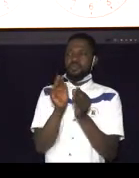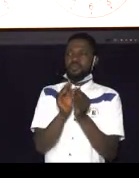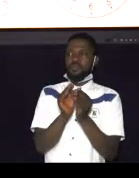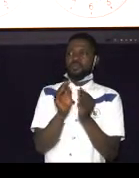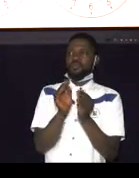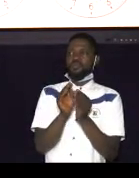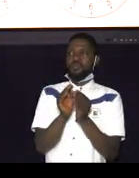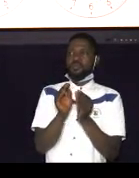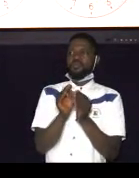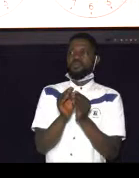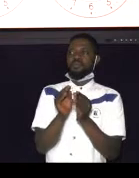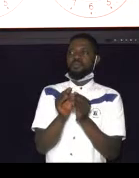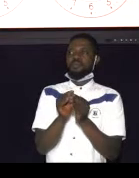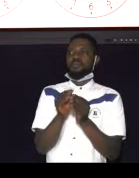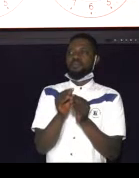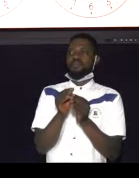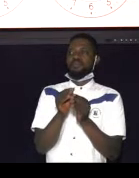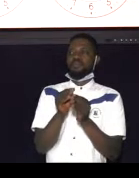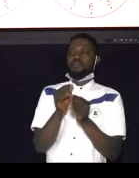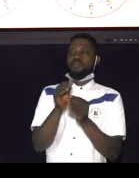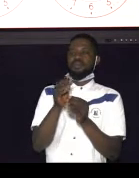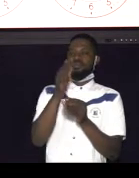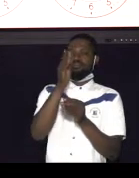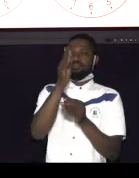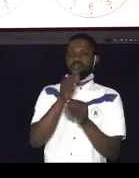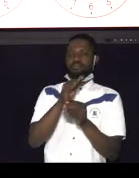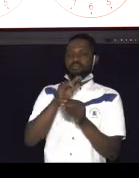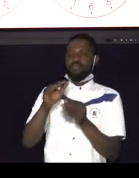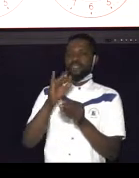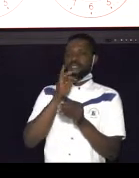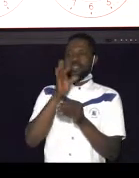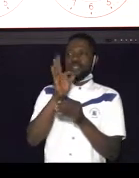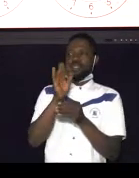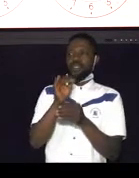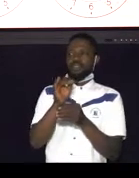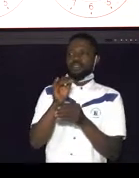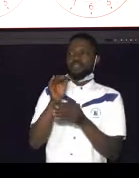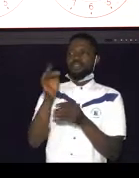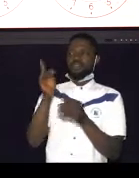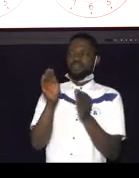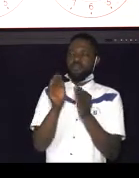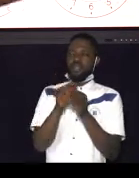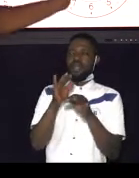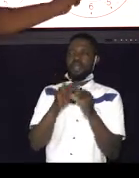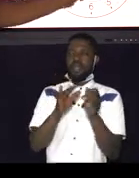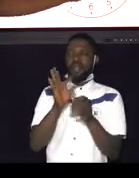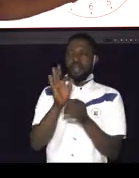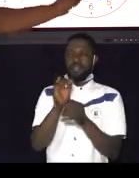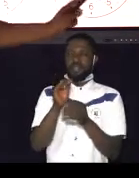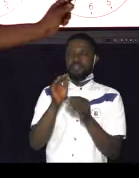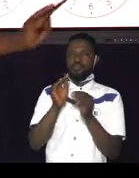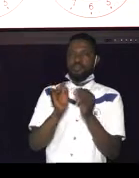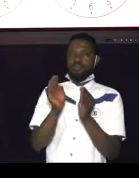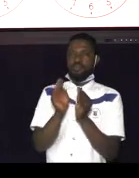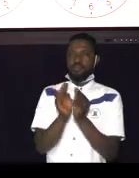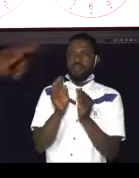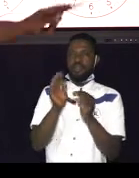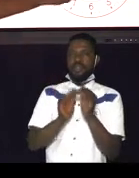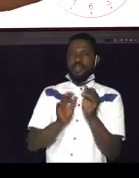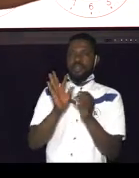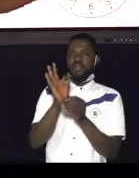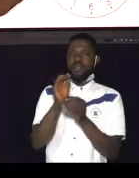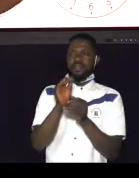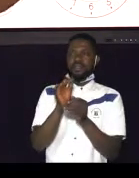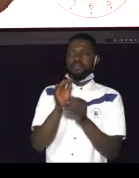90, because this is 90 from here to here. This one is also smaller than 90, also smaller than 90, also smaller than